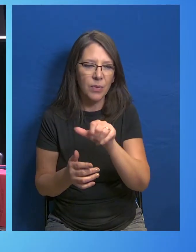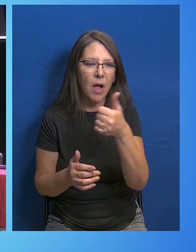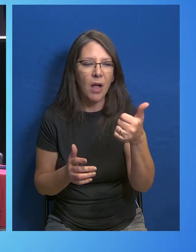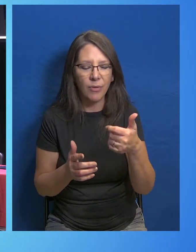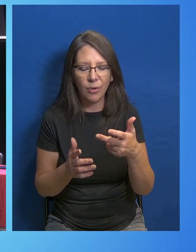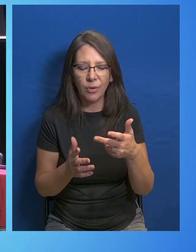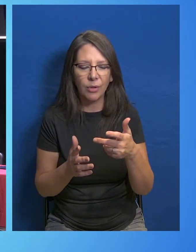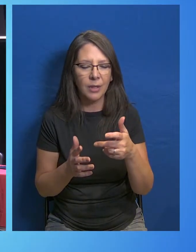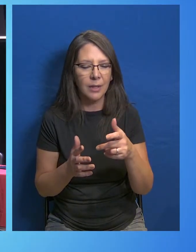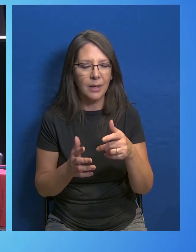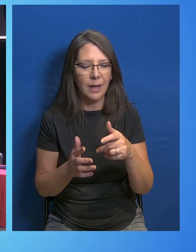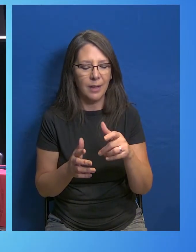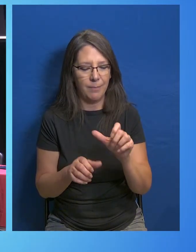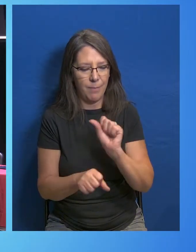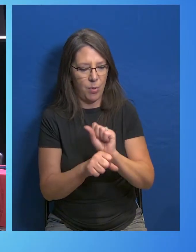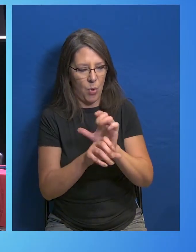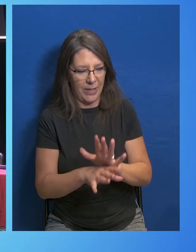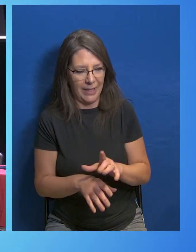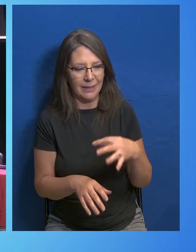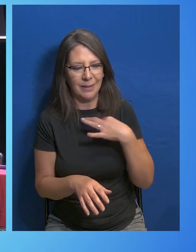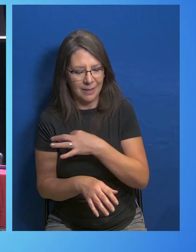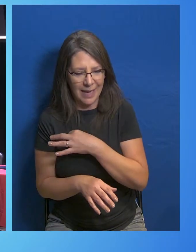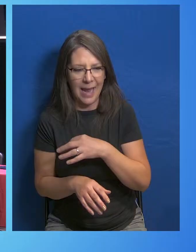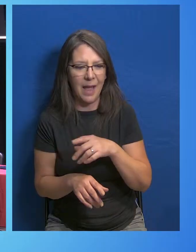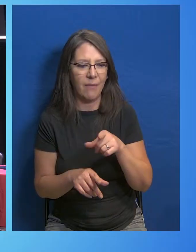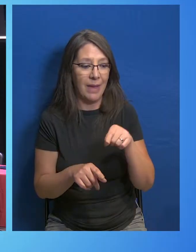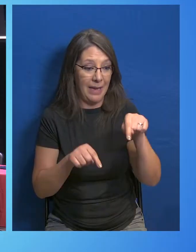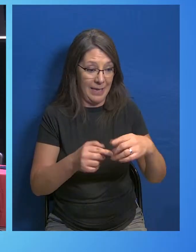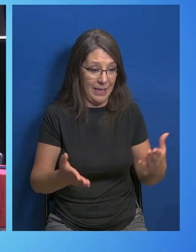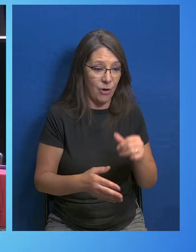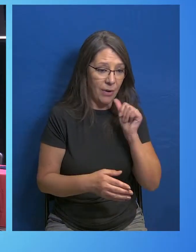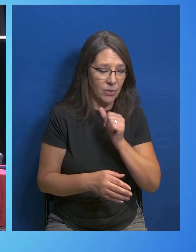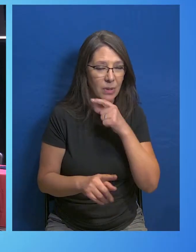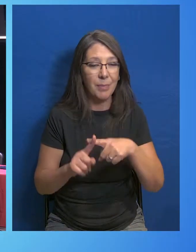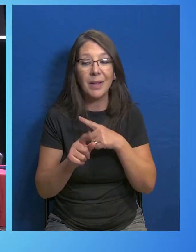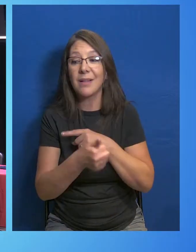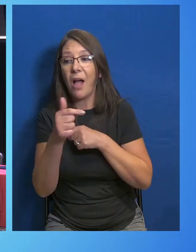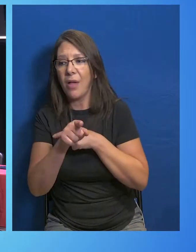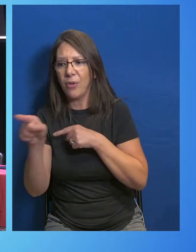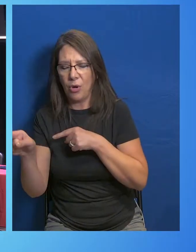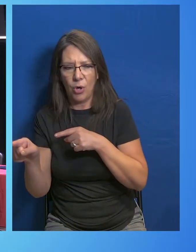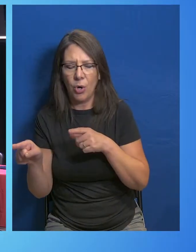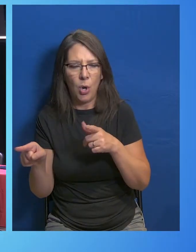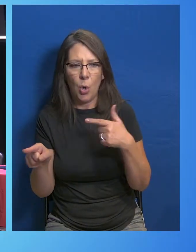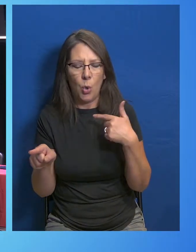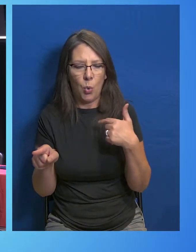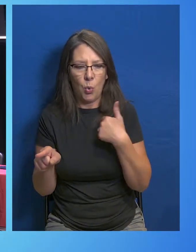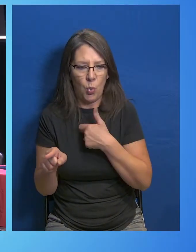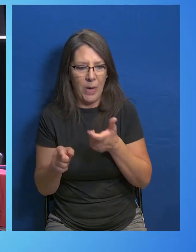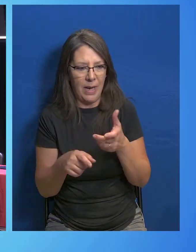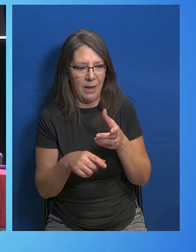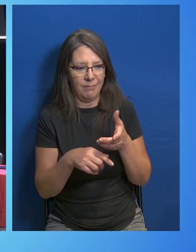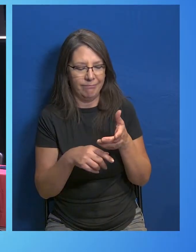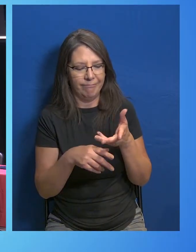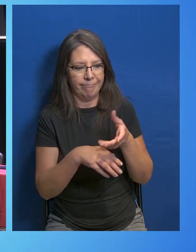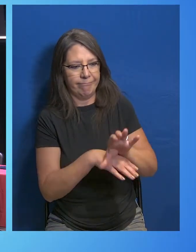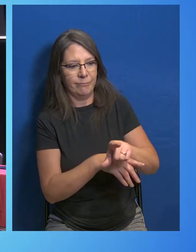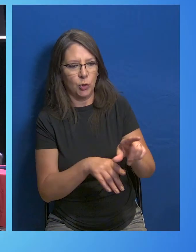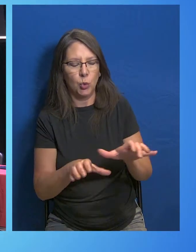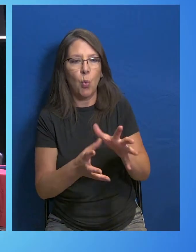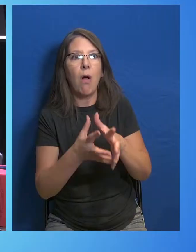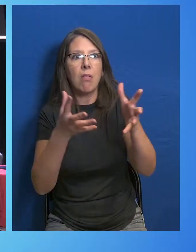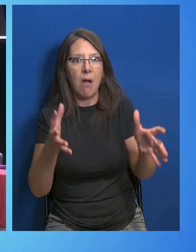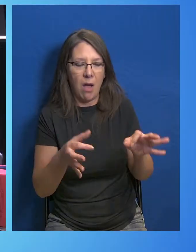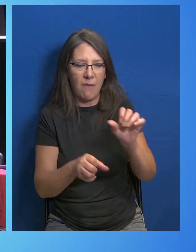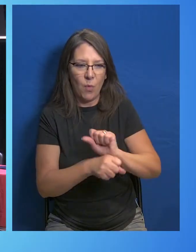across multiple states. Teachers are asked to do too much with not enough time and not enough resources. And we can